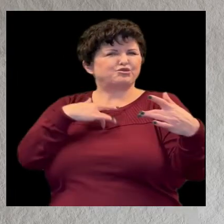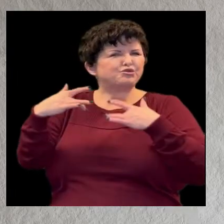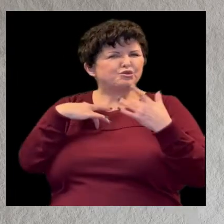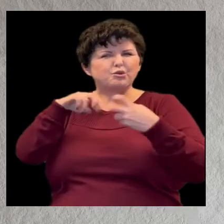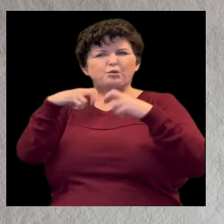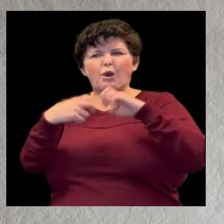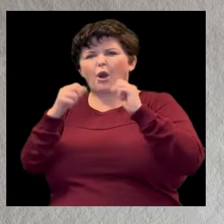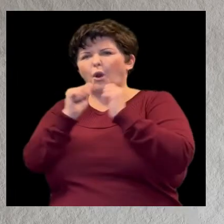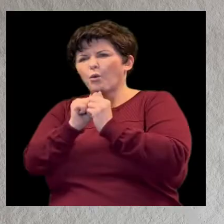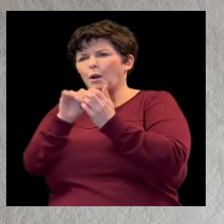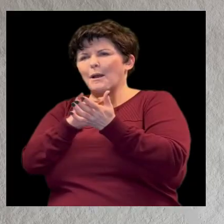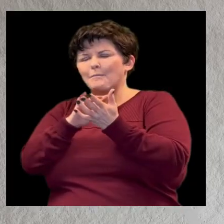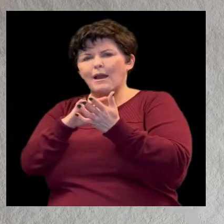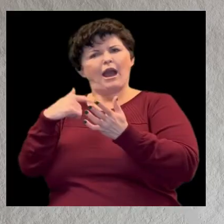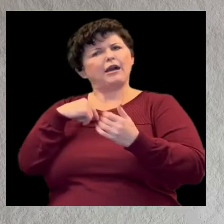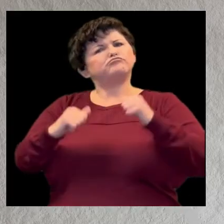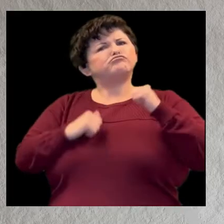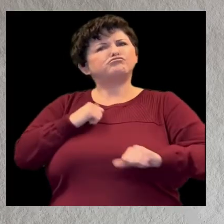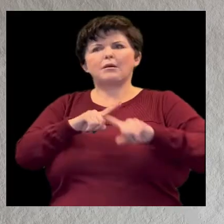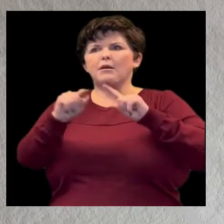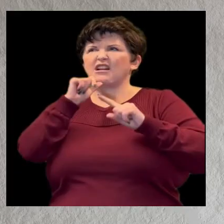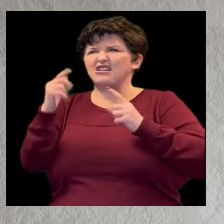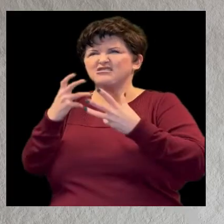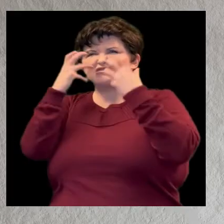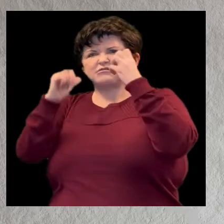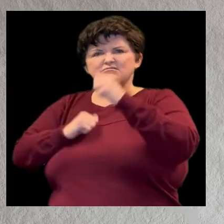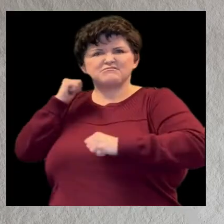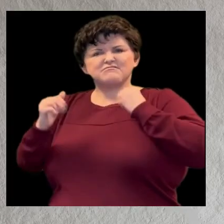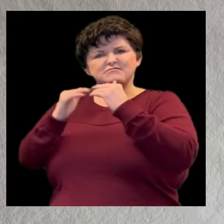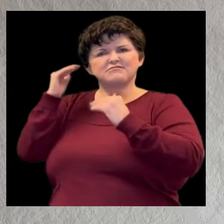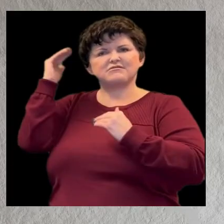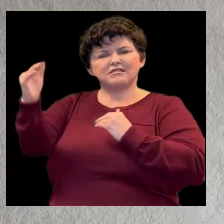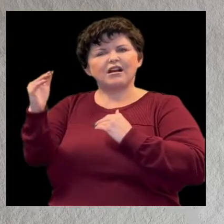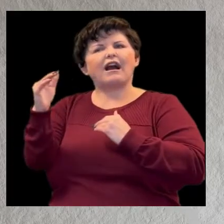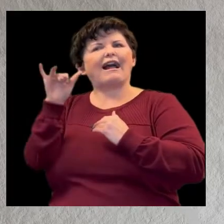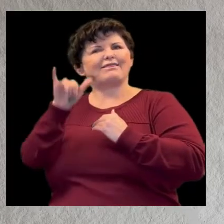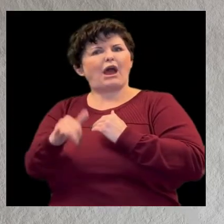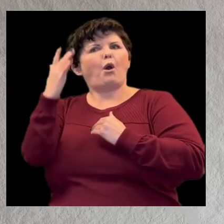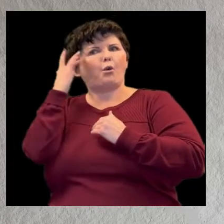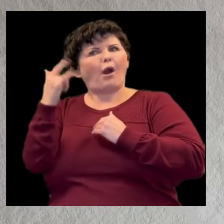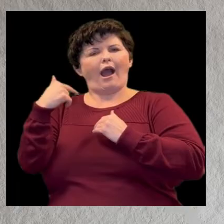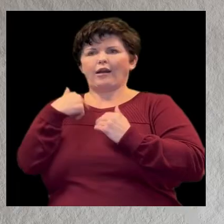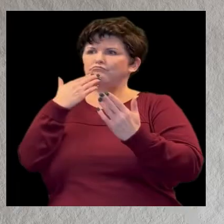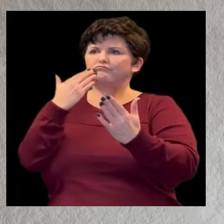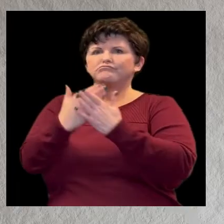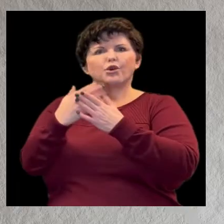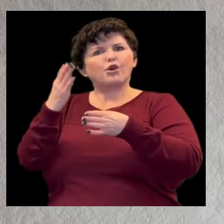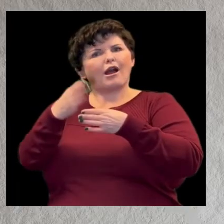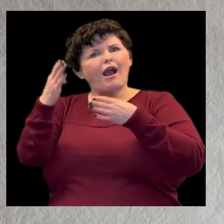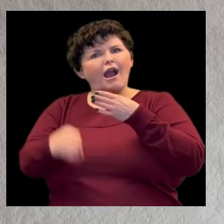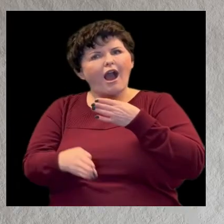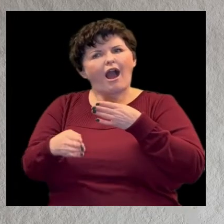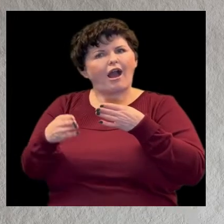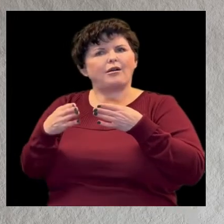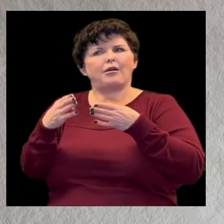been assertive and not aggressive, I think that's why my outcome was optimal and I was able to be evaluated